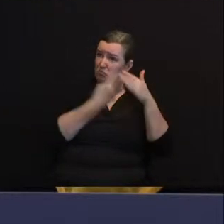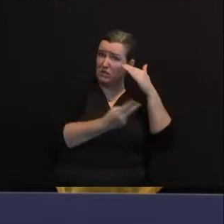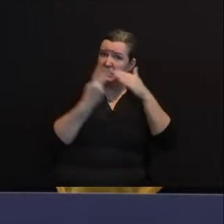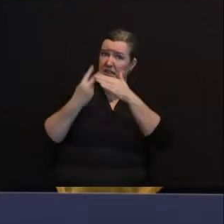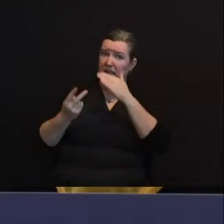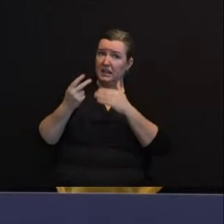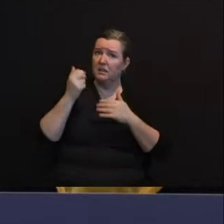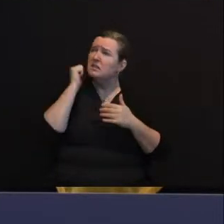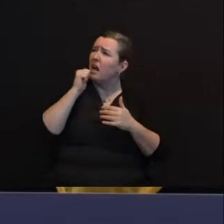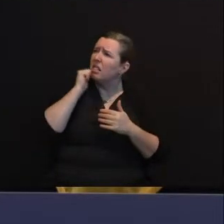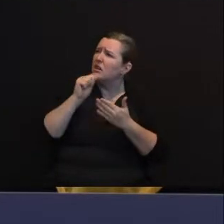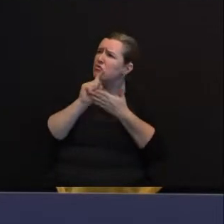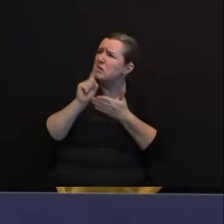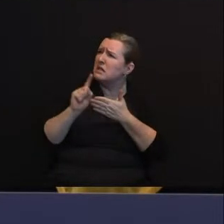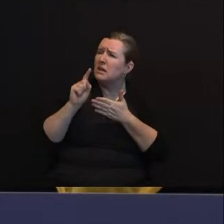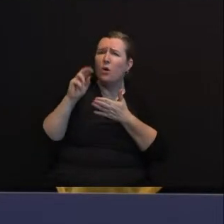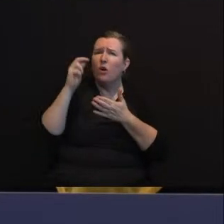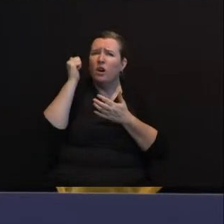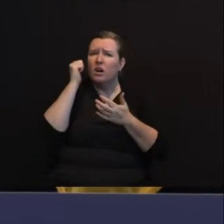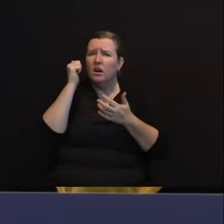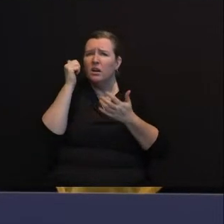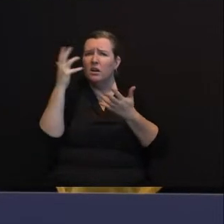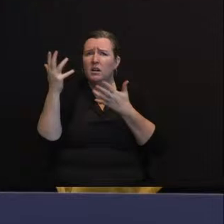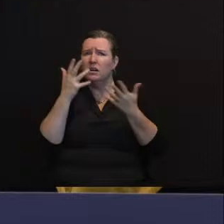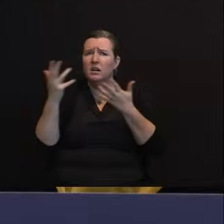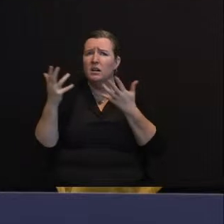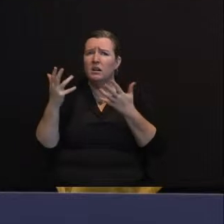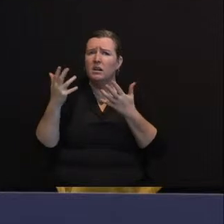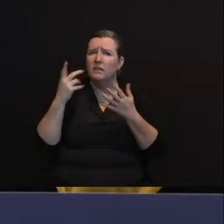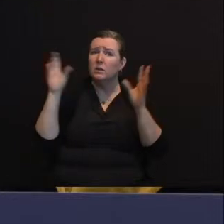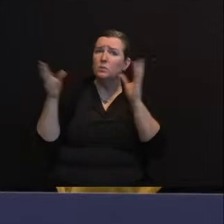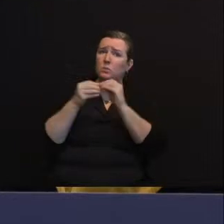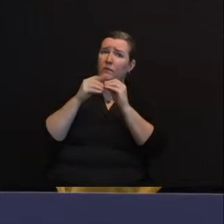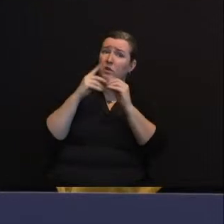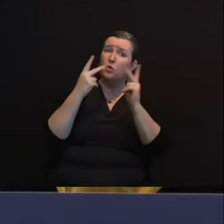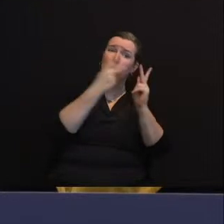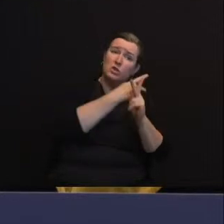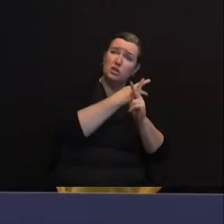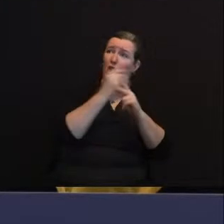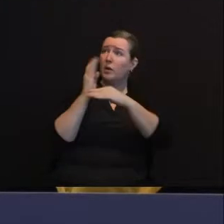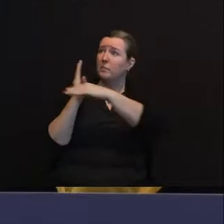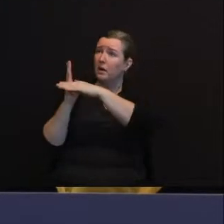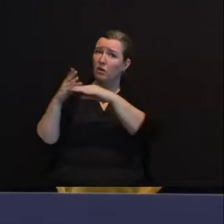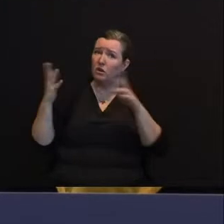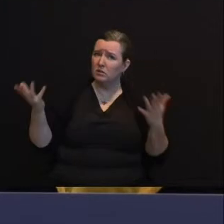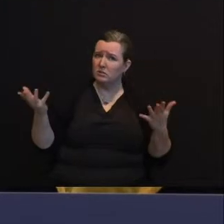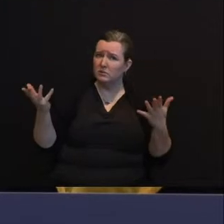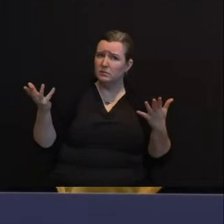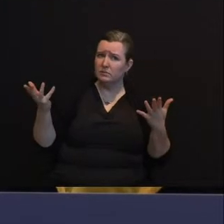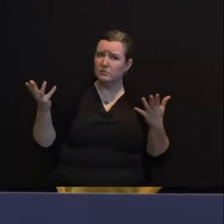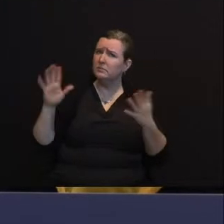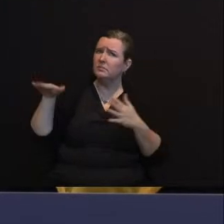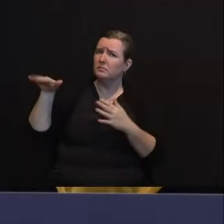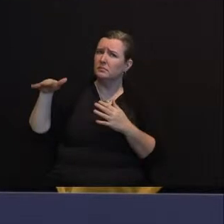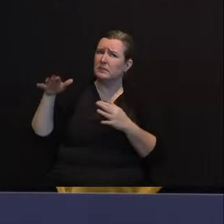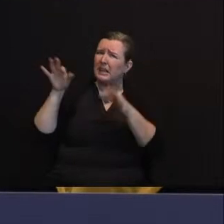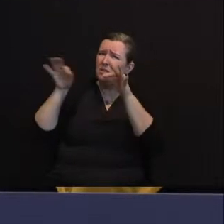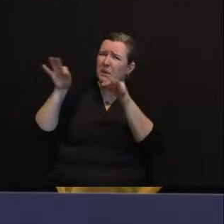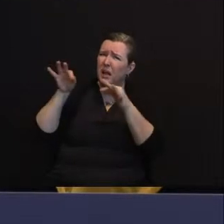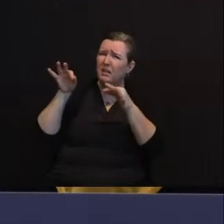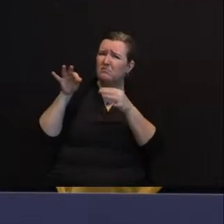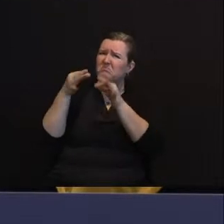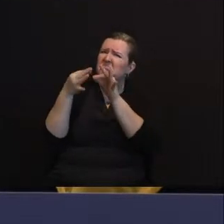death totals under the worst case and moderate case scenarios? And Governor, in plain language, what do you want New